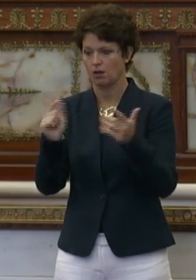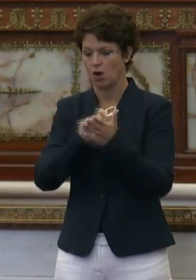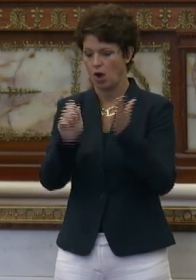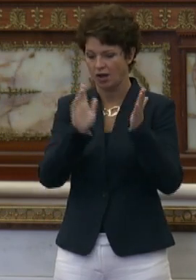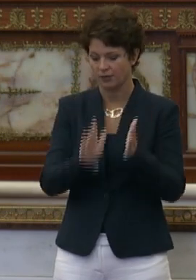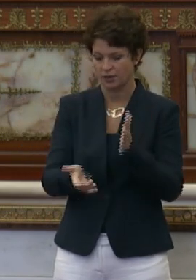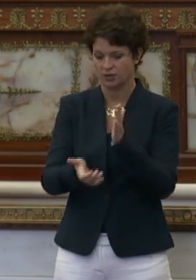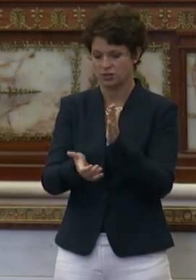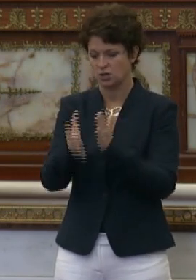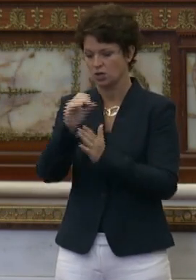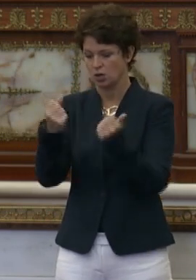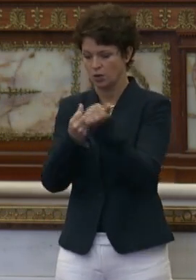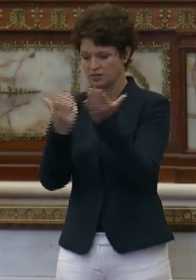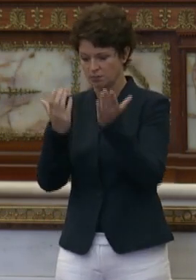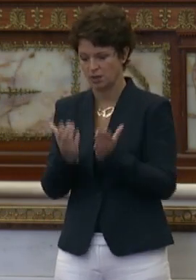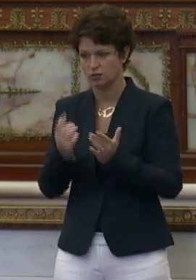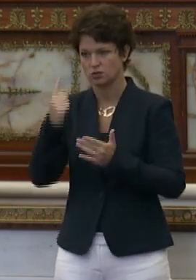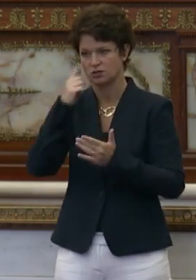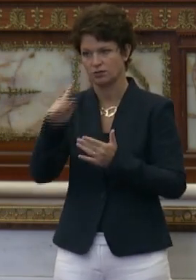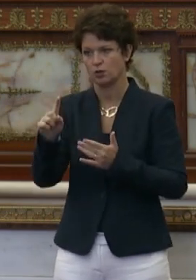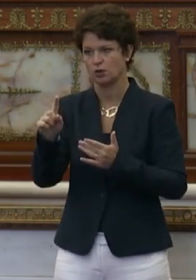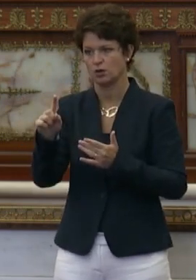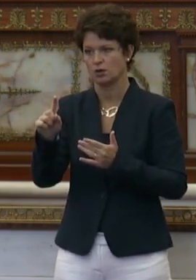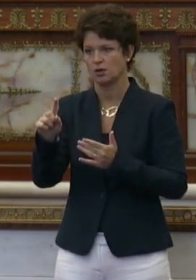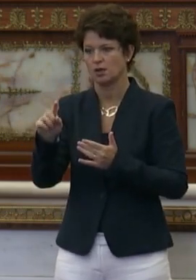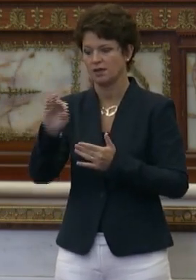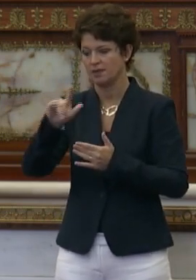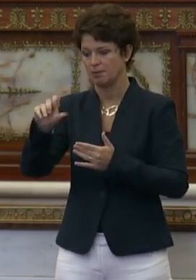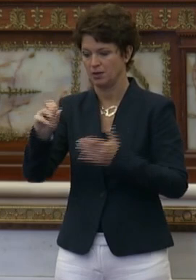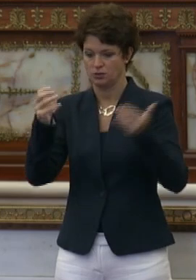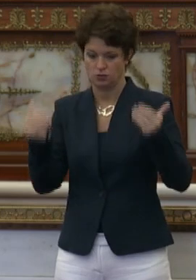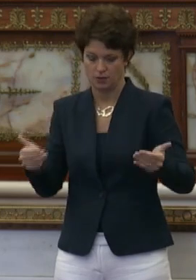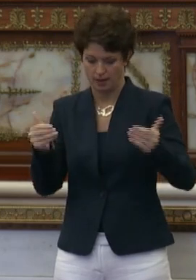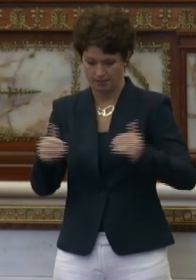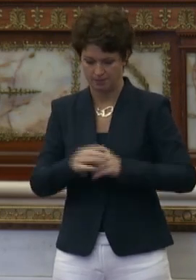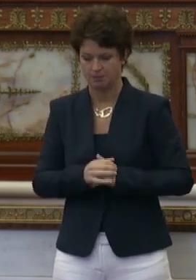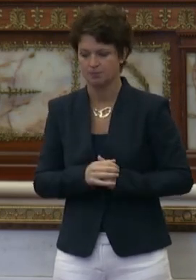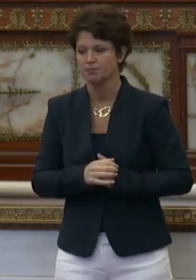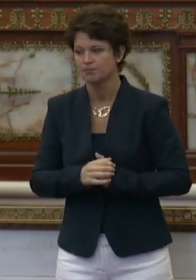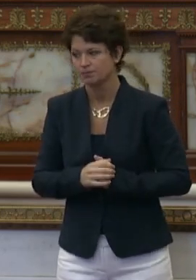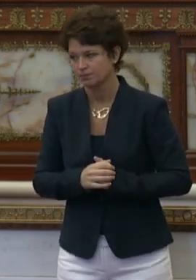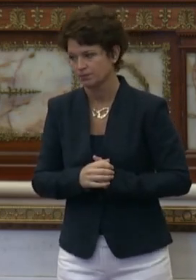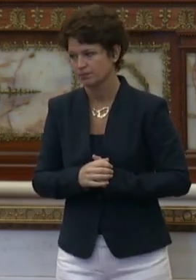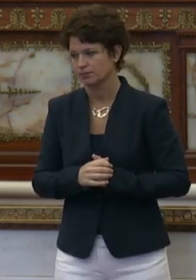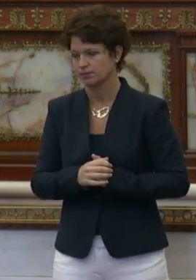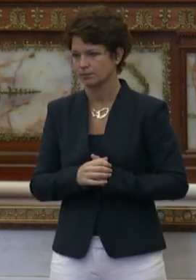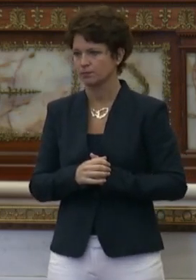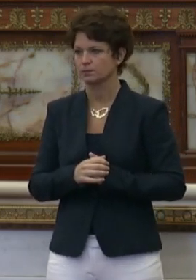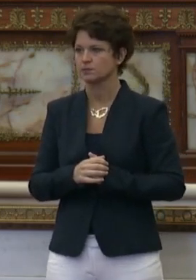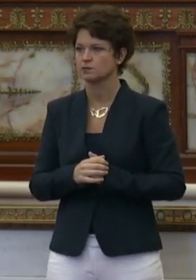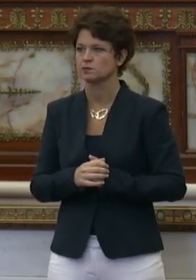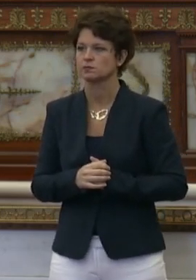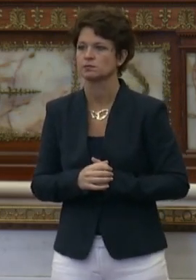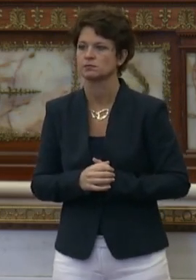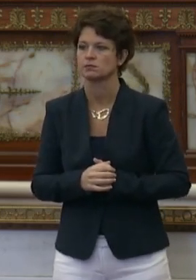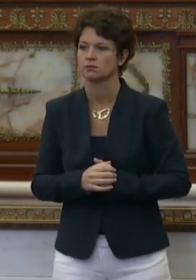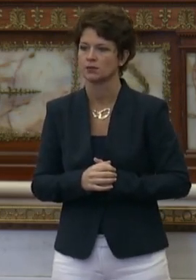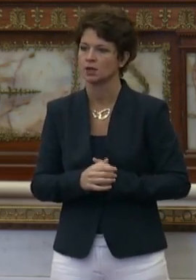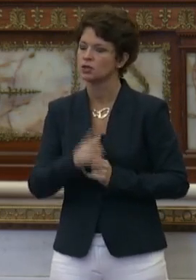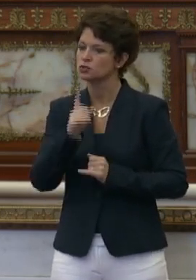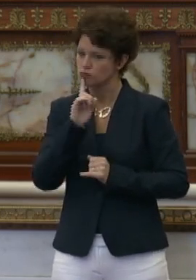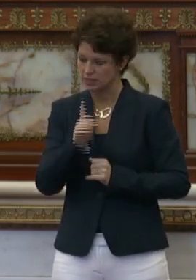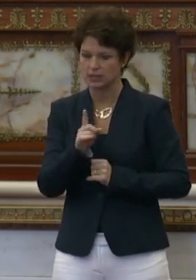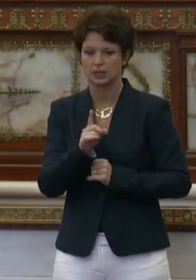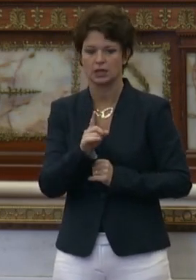and co-sponsors of the bills today. It is a piece of